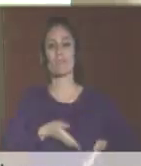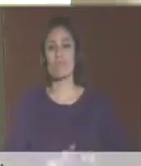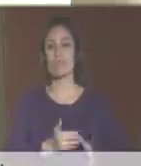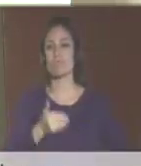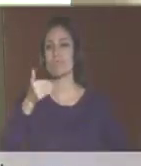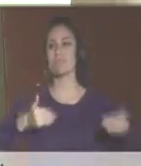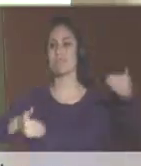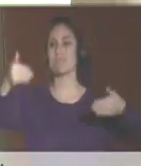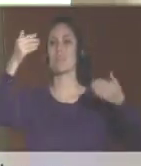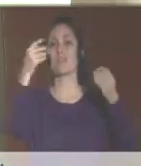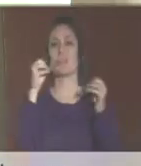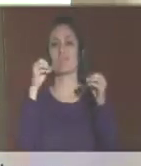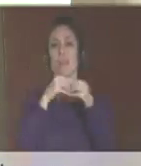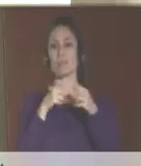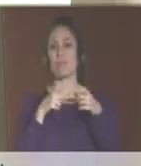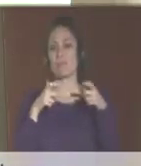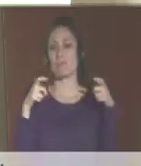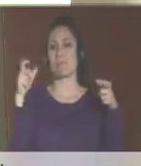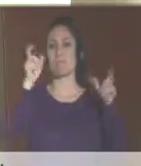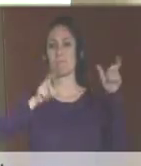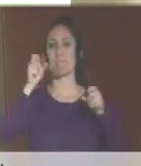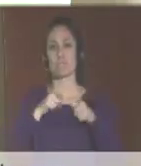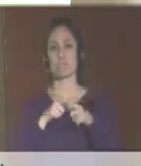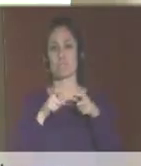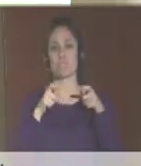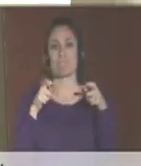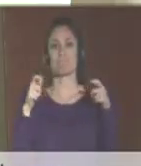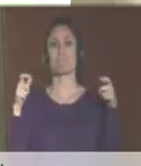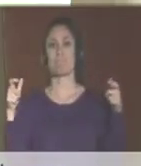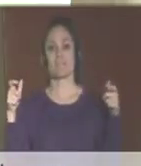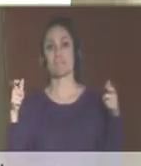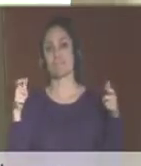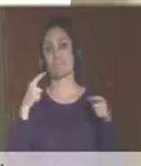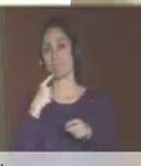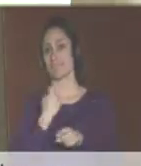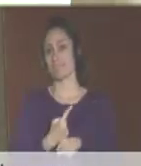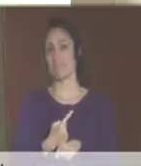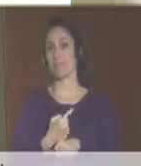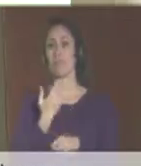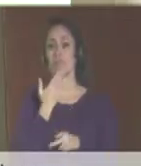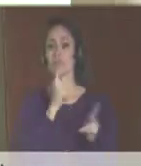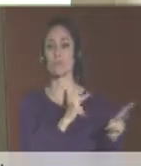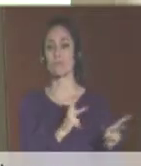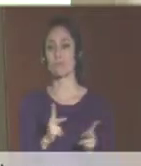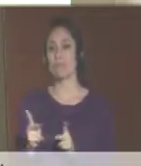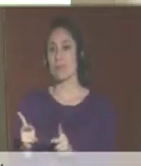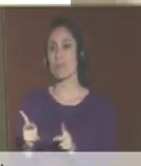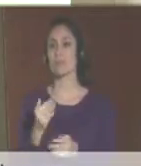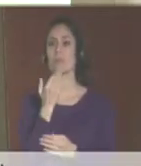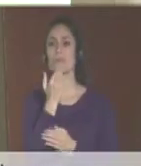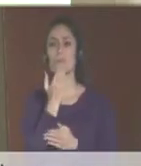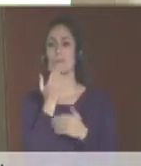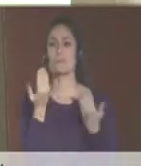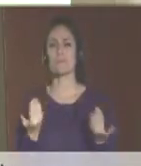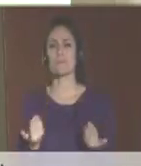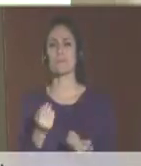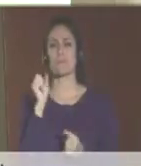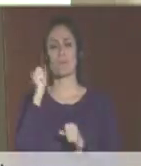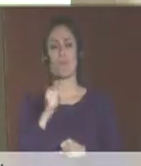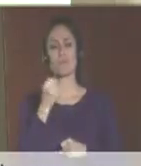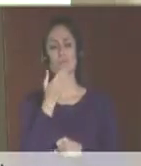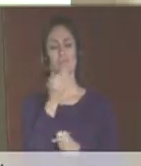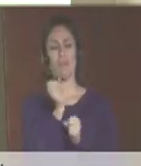global population will grow, and because the urbanization process will continue, so cities will grow.